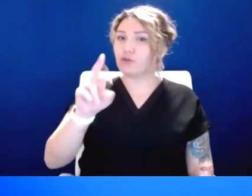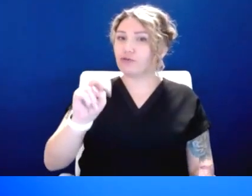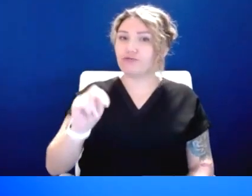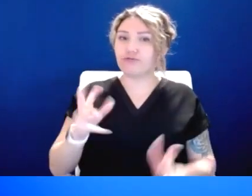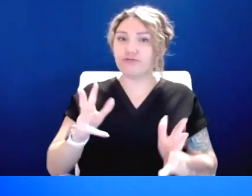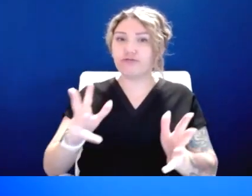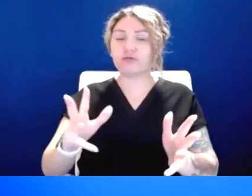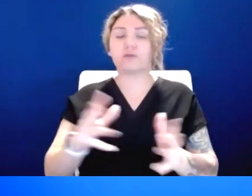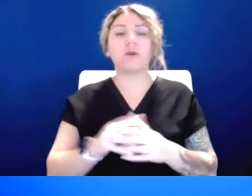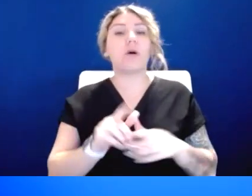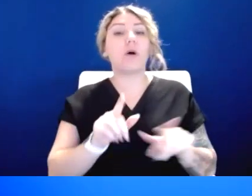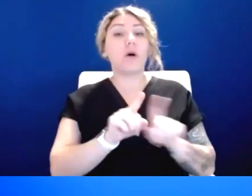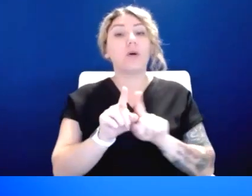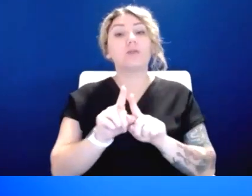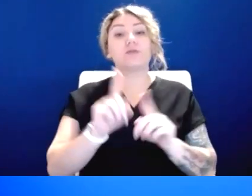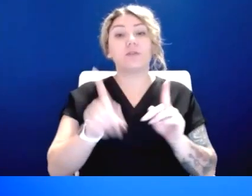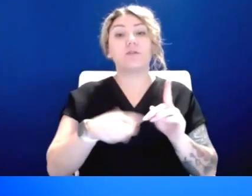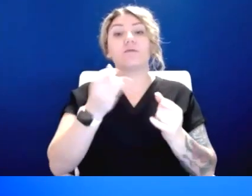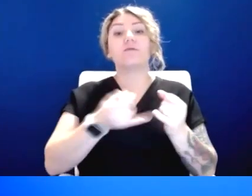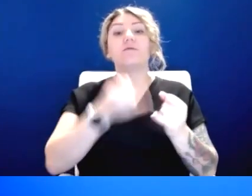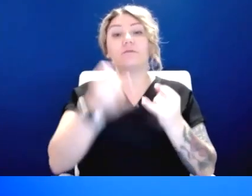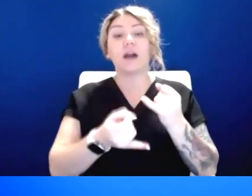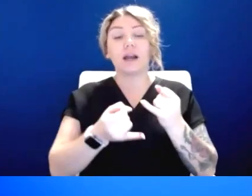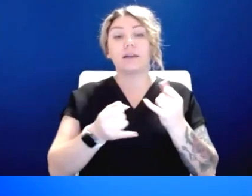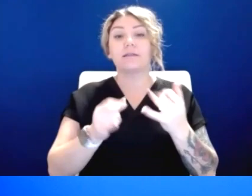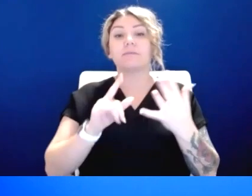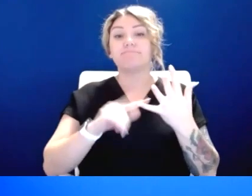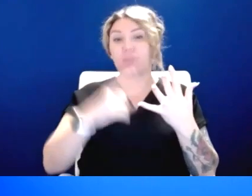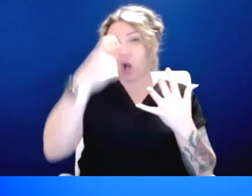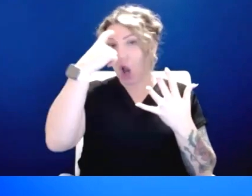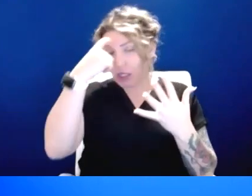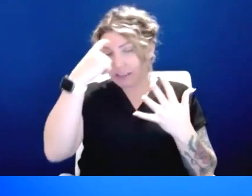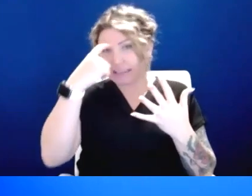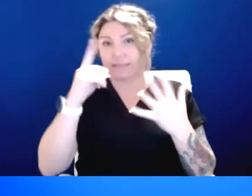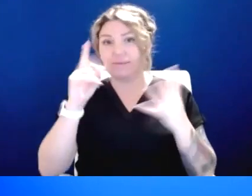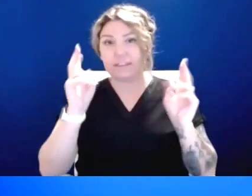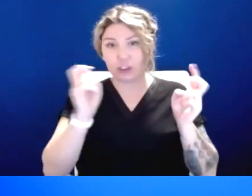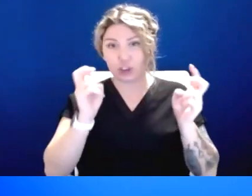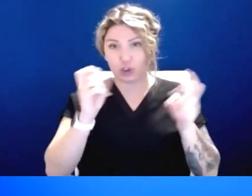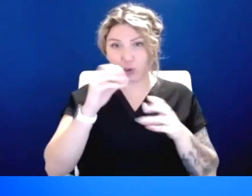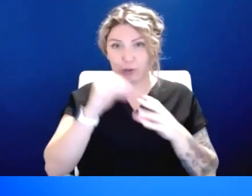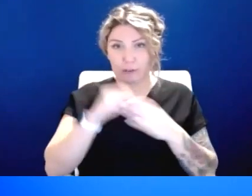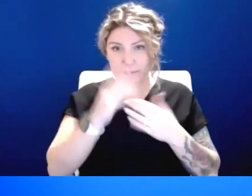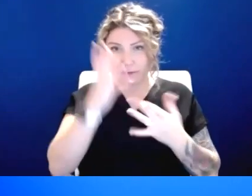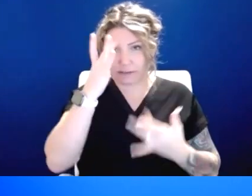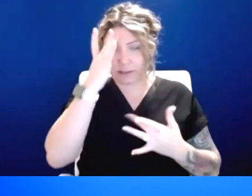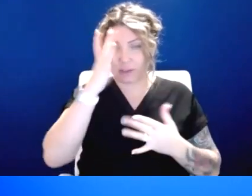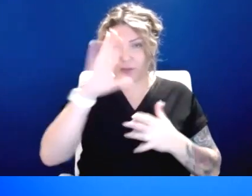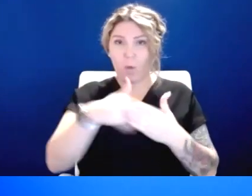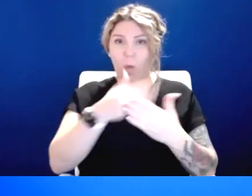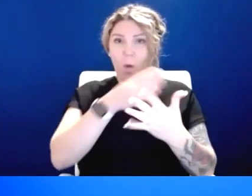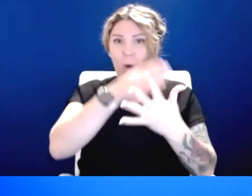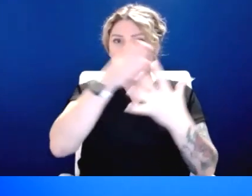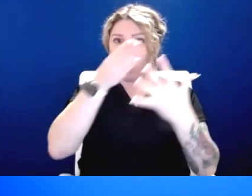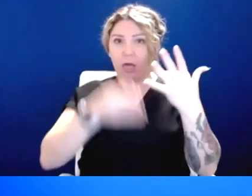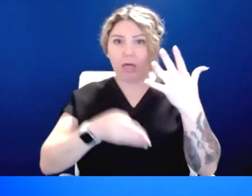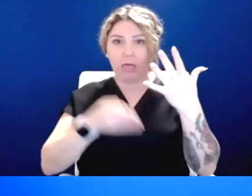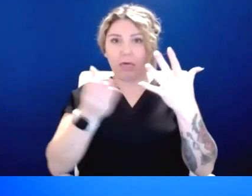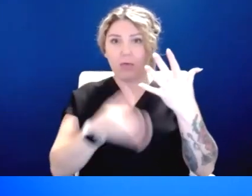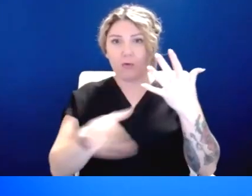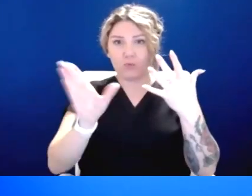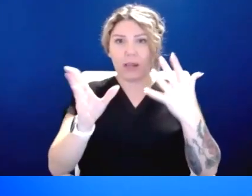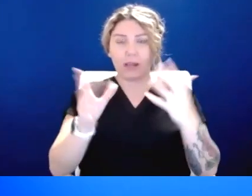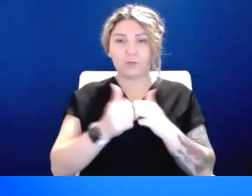are also testing medications for cognitive issues in Parkinson's. So through the whole range of the disease, we are looking at